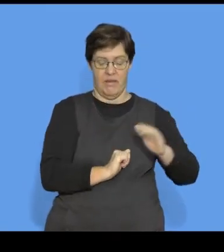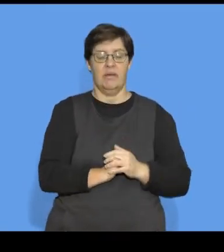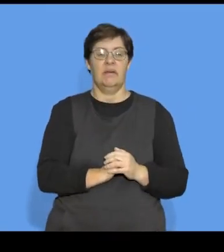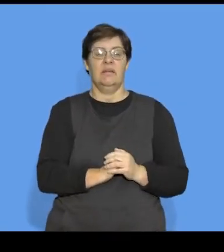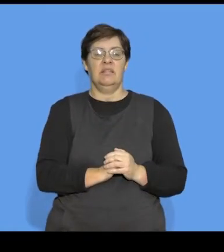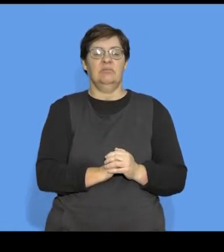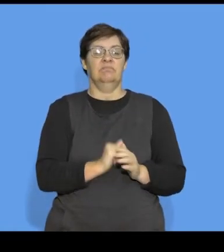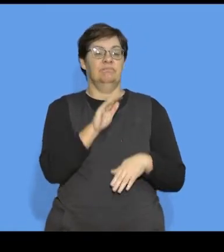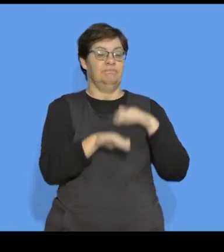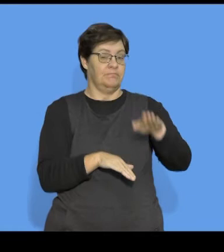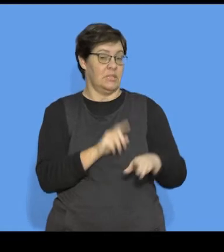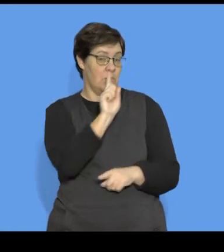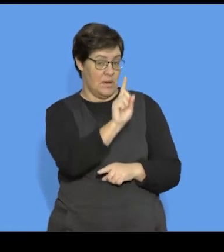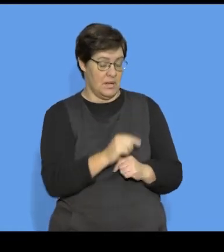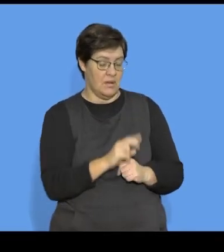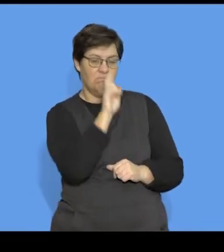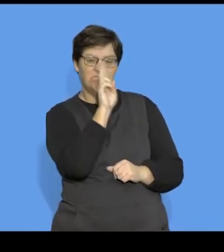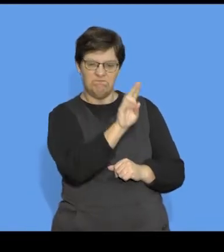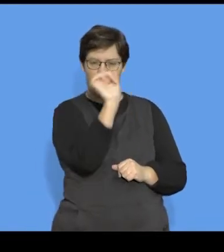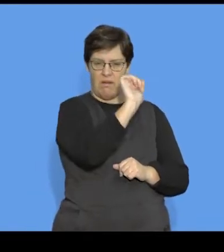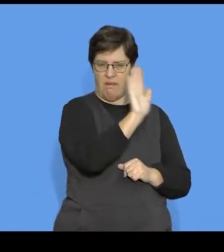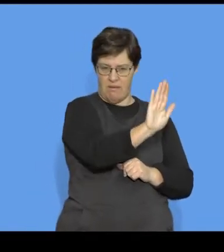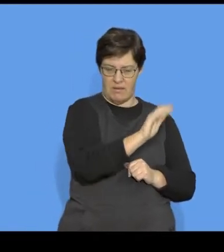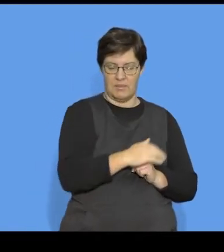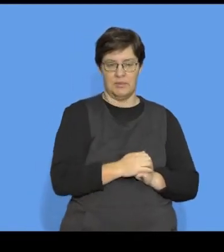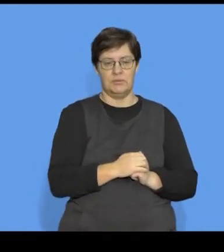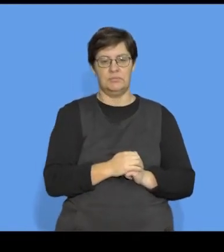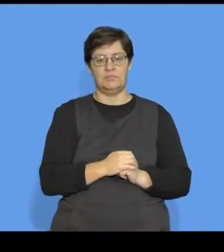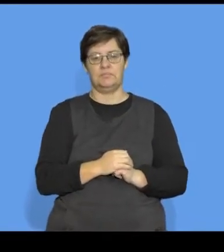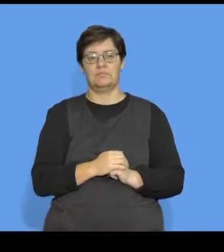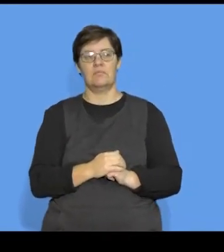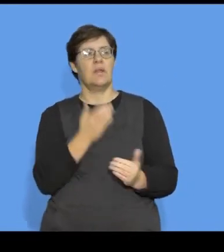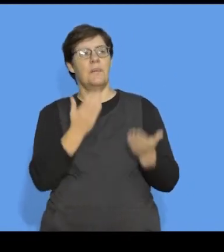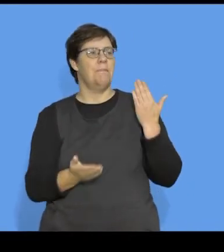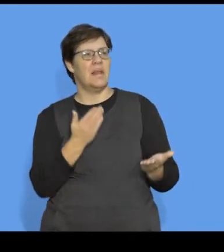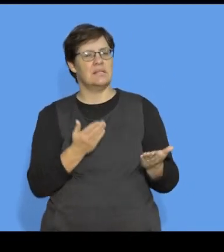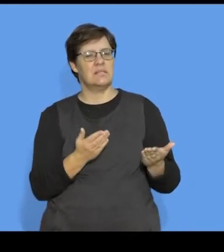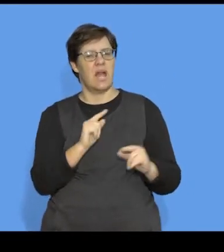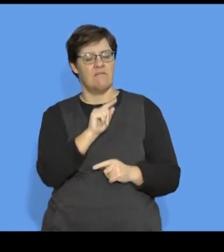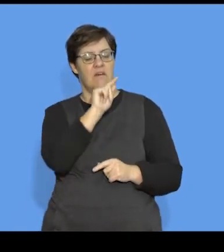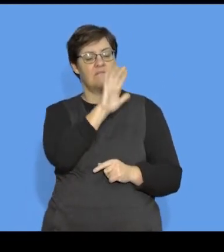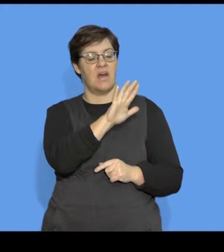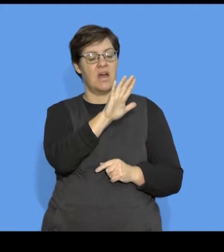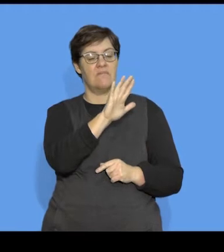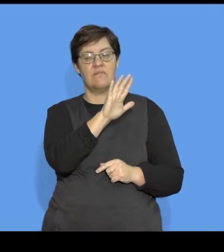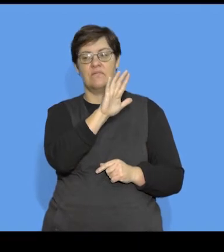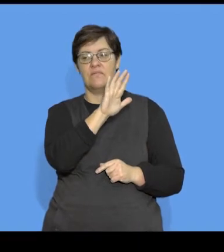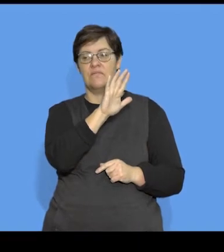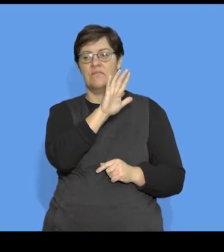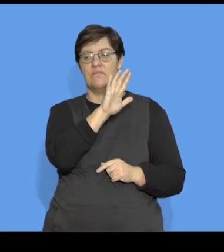Okay, step number 1, look at your vehicles. At the balance you had an amount of